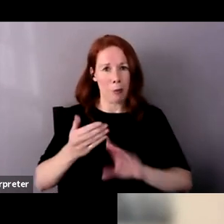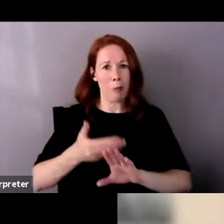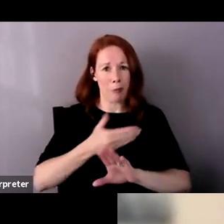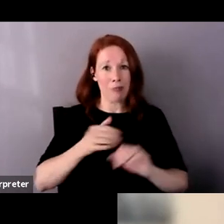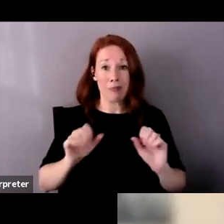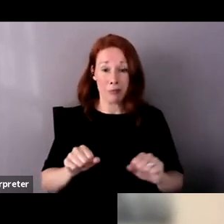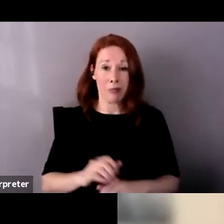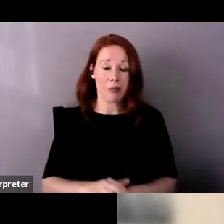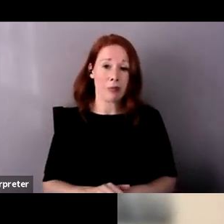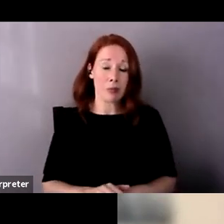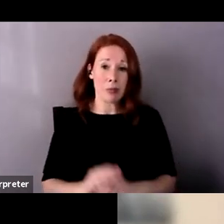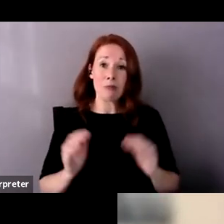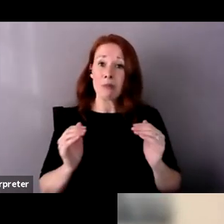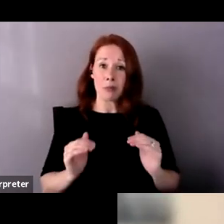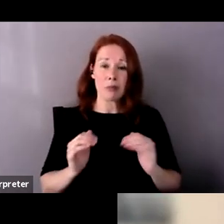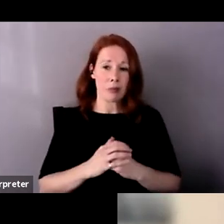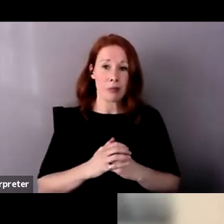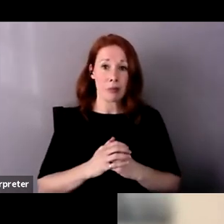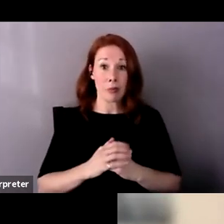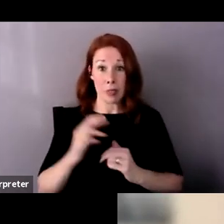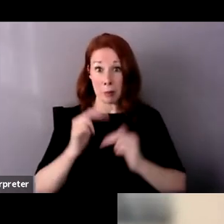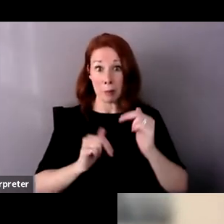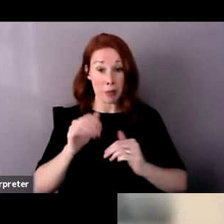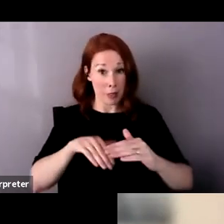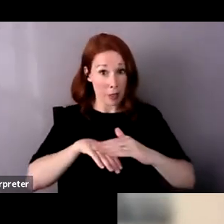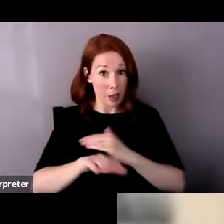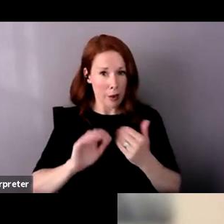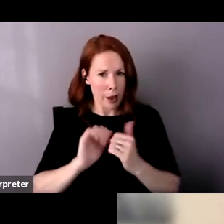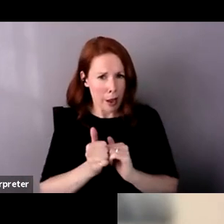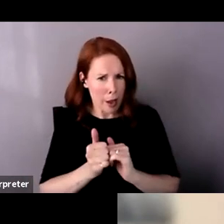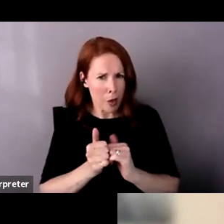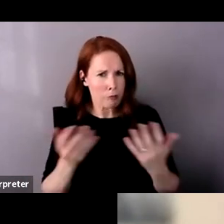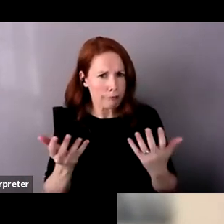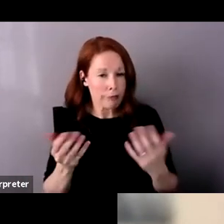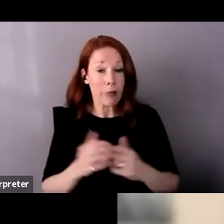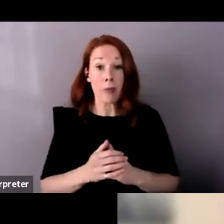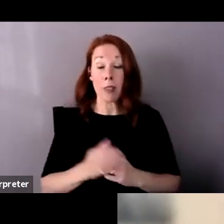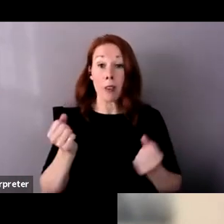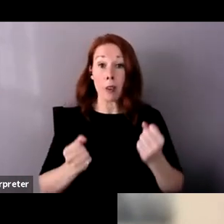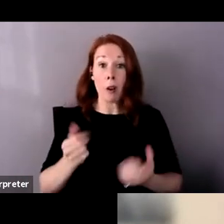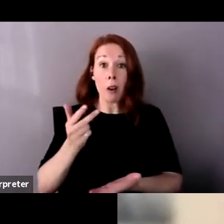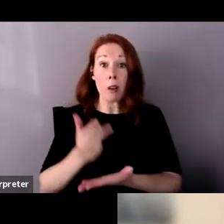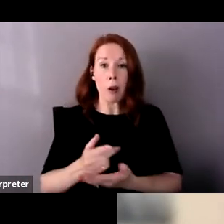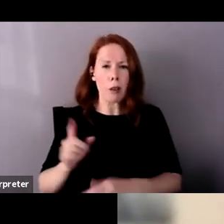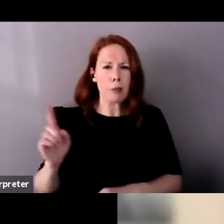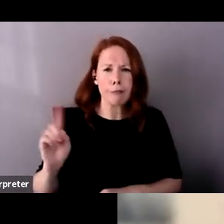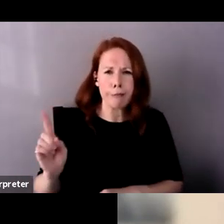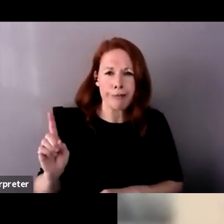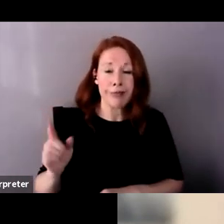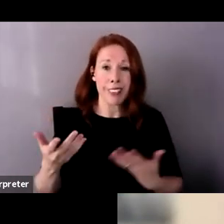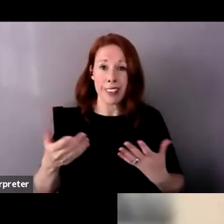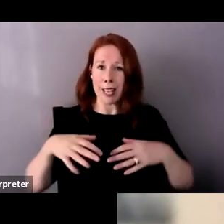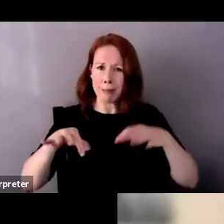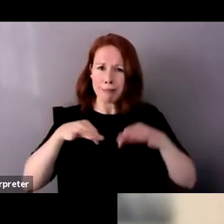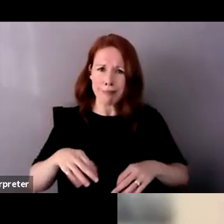And then, you know, how to enter the building, where to park, those sorts of things. So